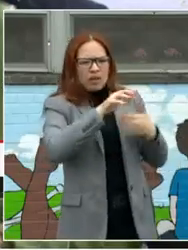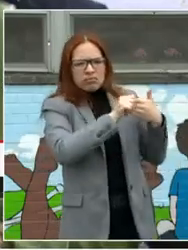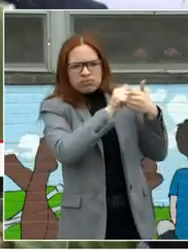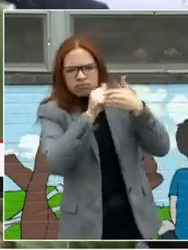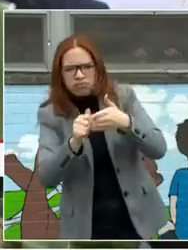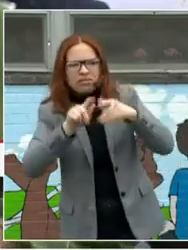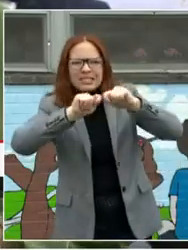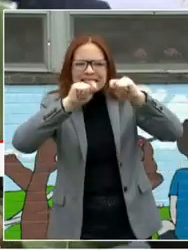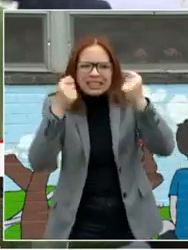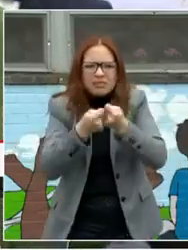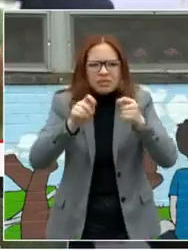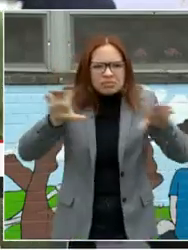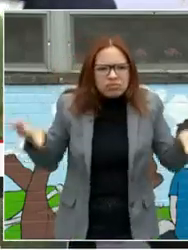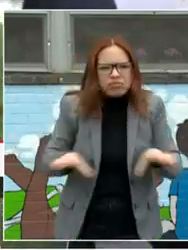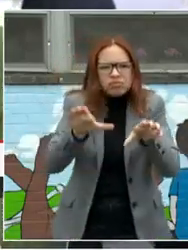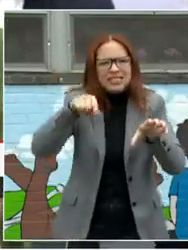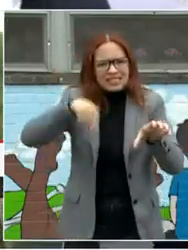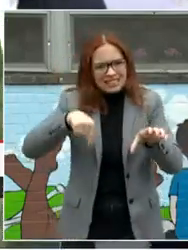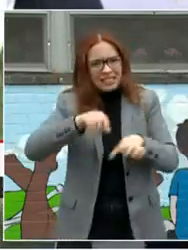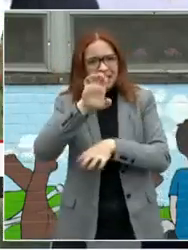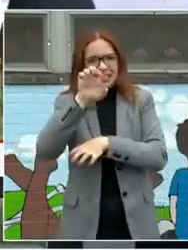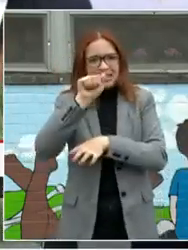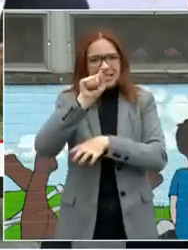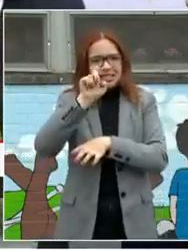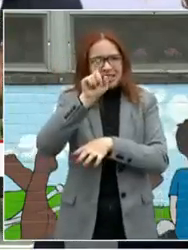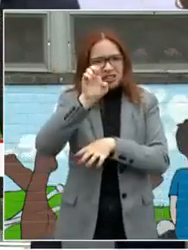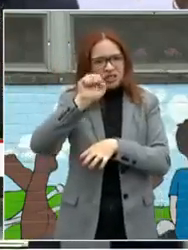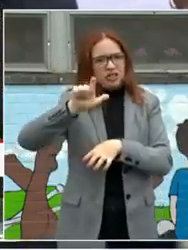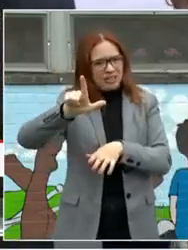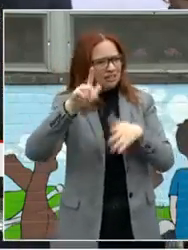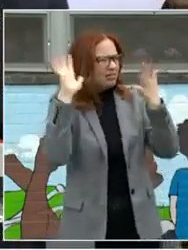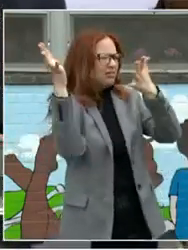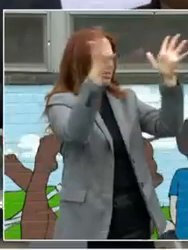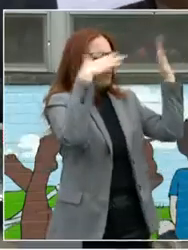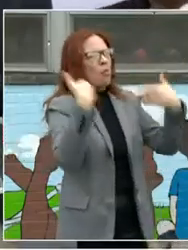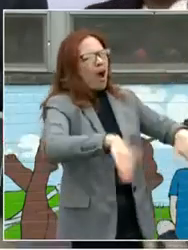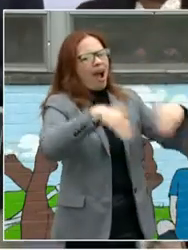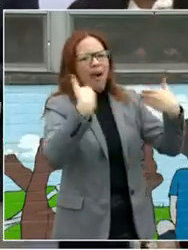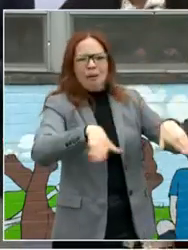Easter Seals for being here. Let's give them a big round of applause.